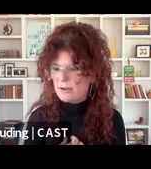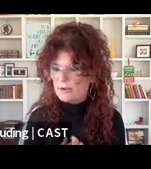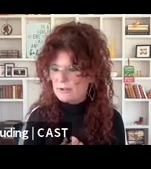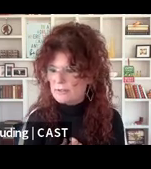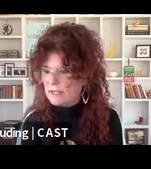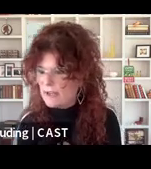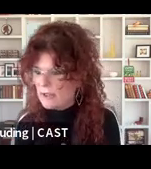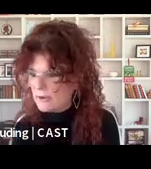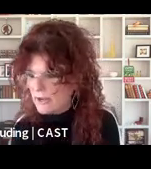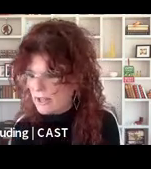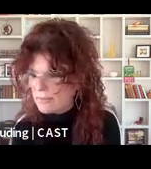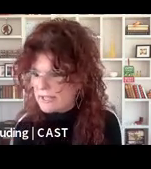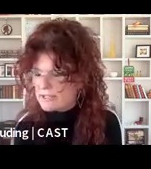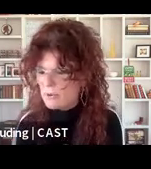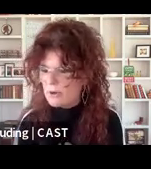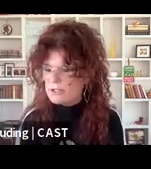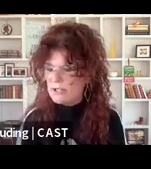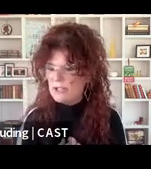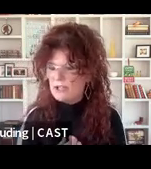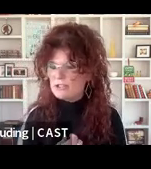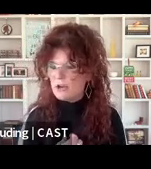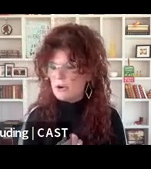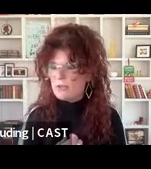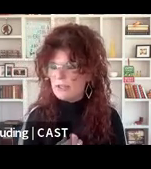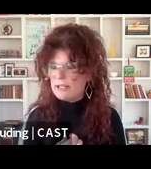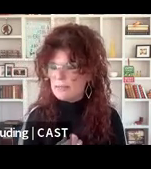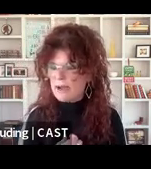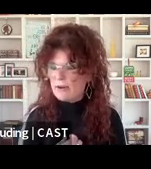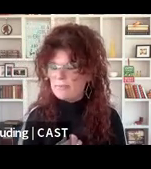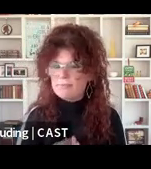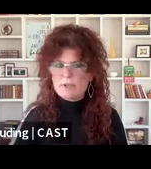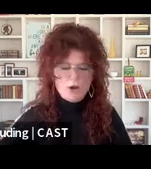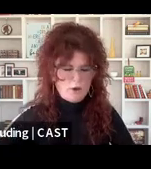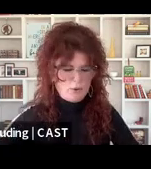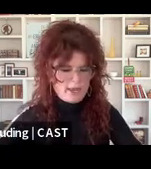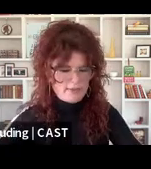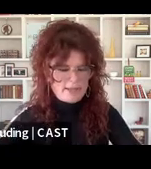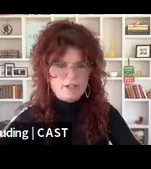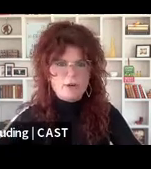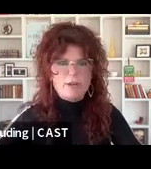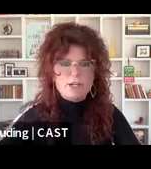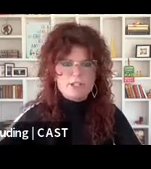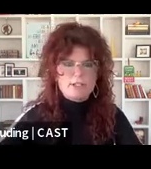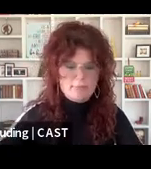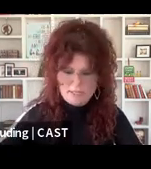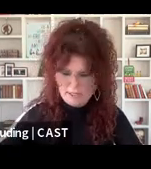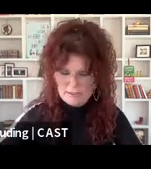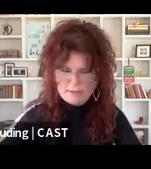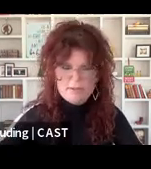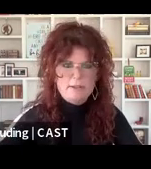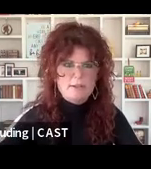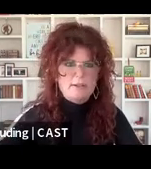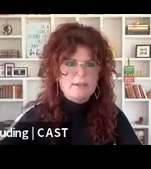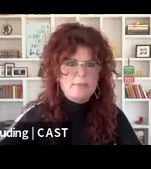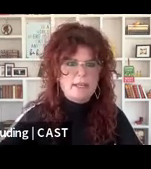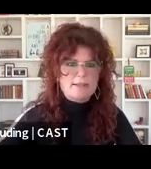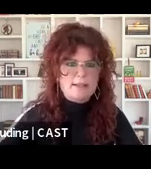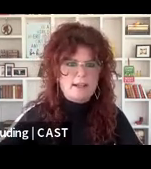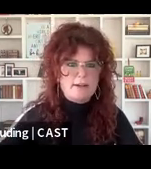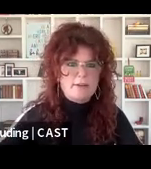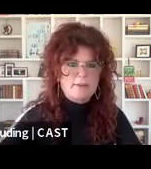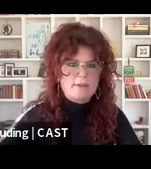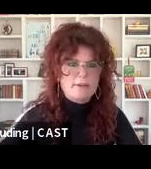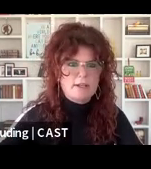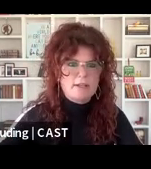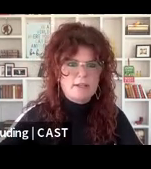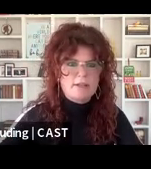other LMS course? So thinking about, oh, okay, that's a great question. Let me exit